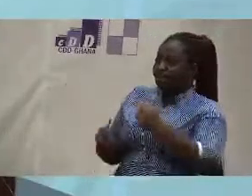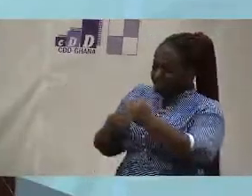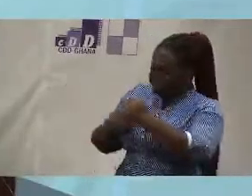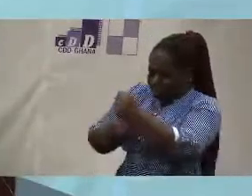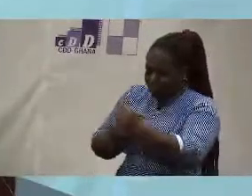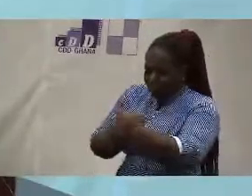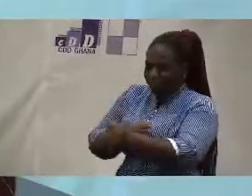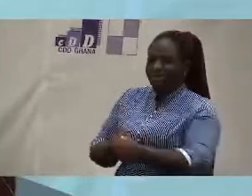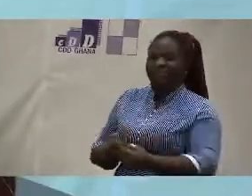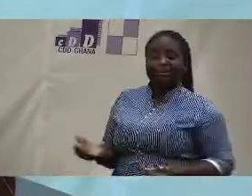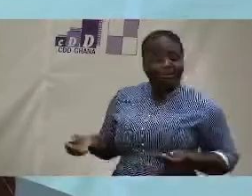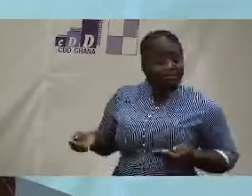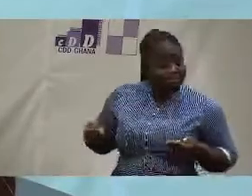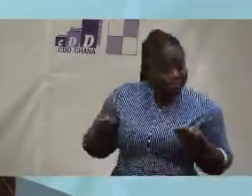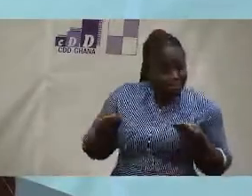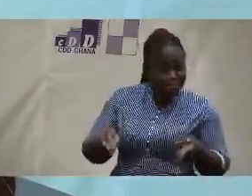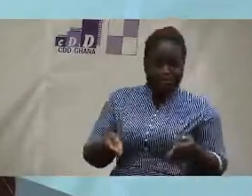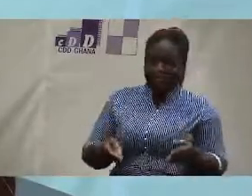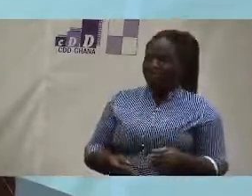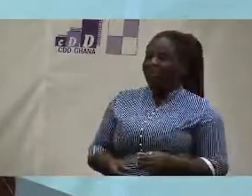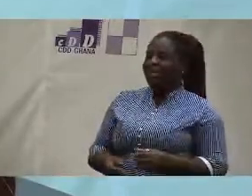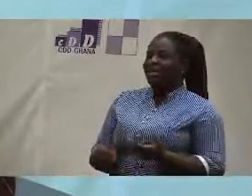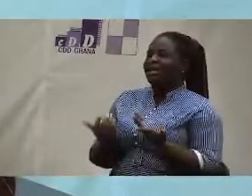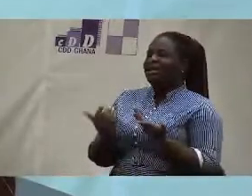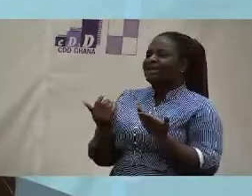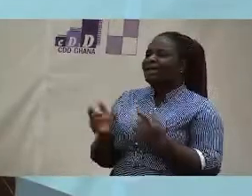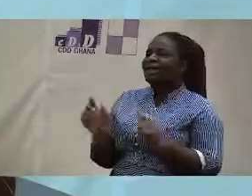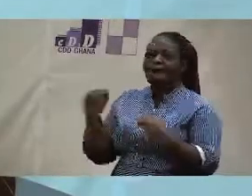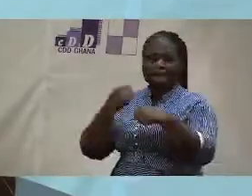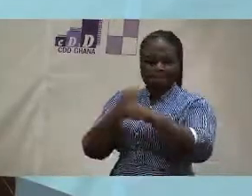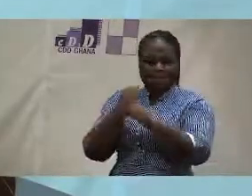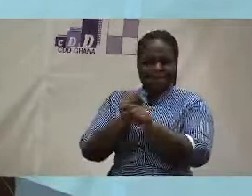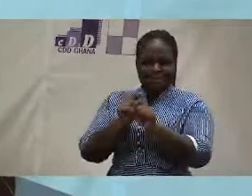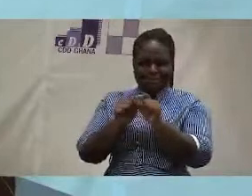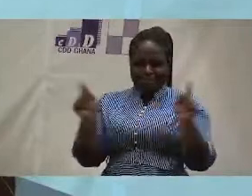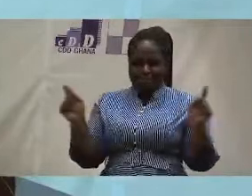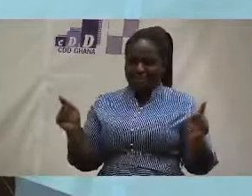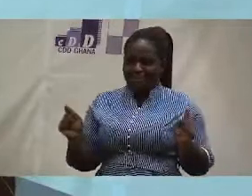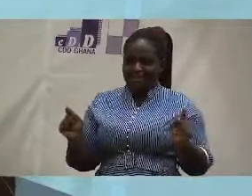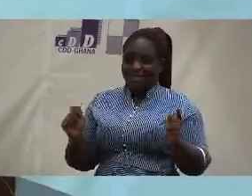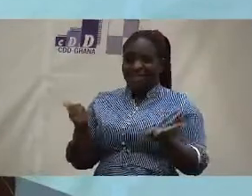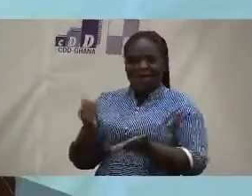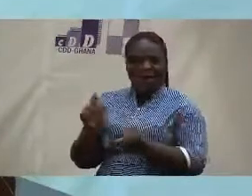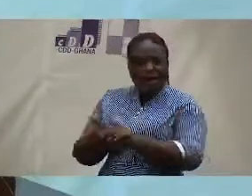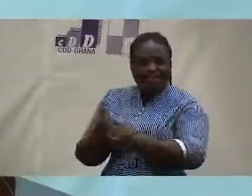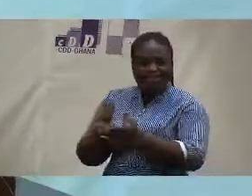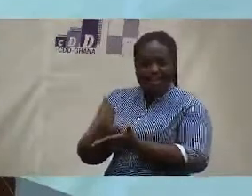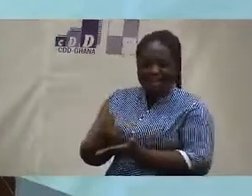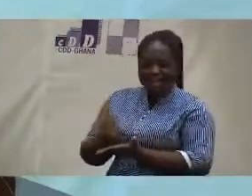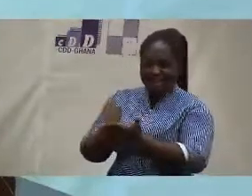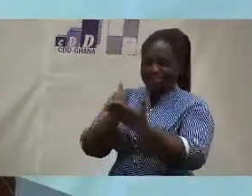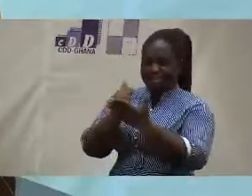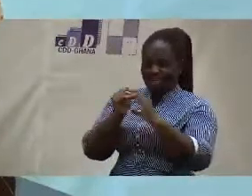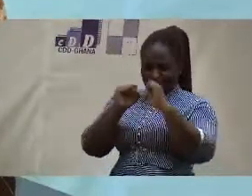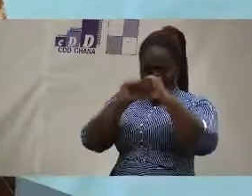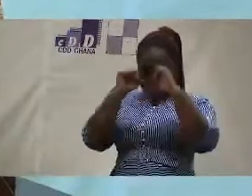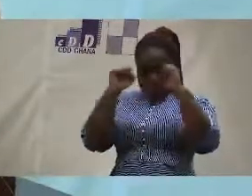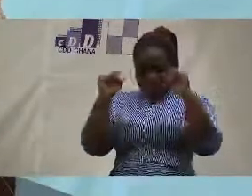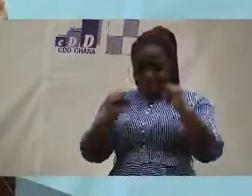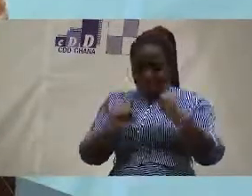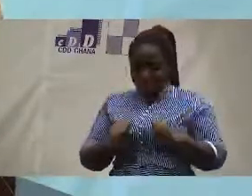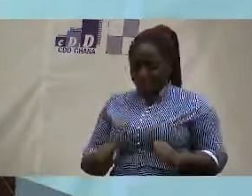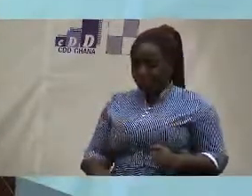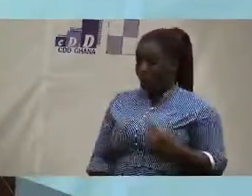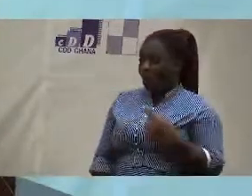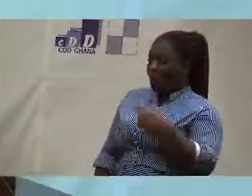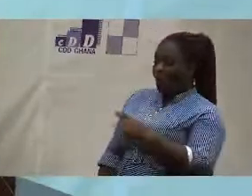support I got, the kind of welcome actually did make a difference and also helped in terms of shaping who